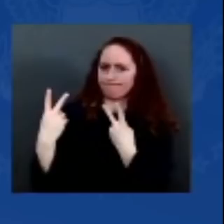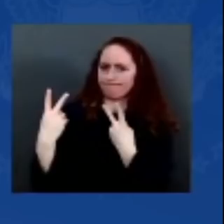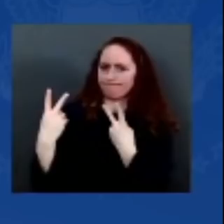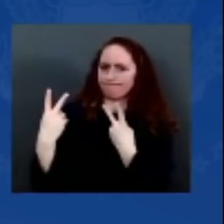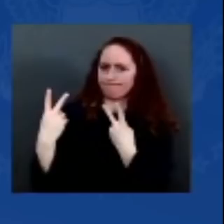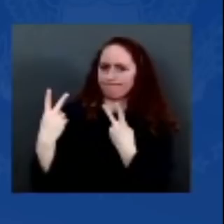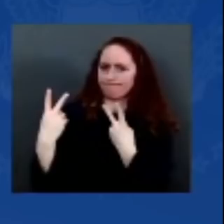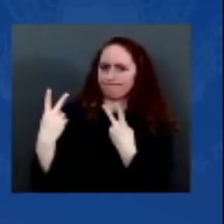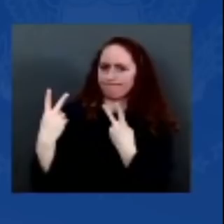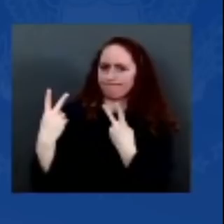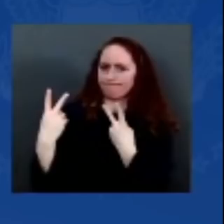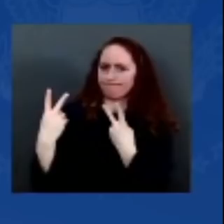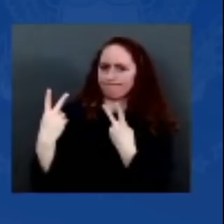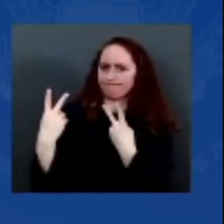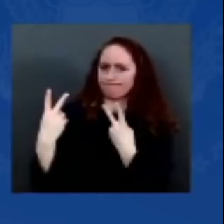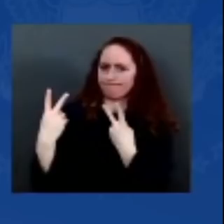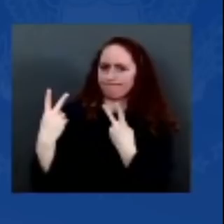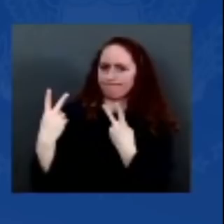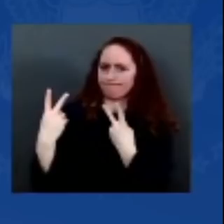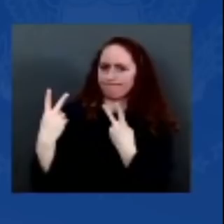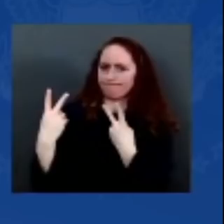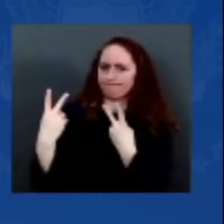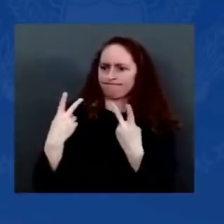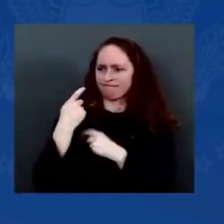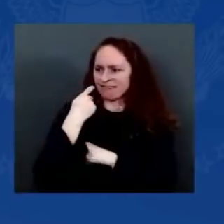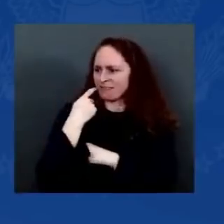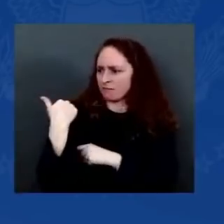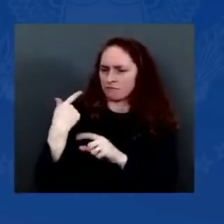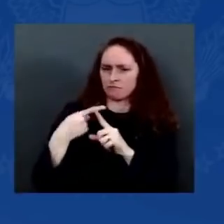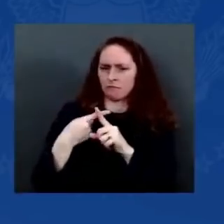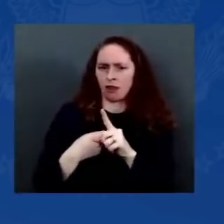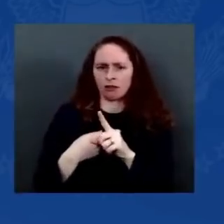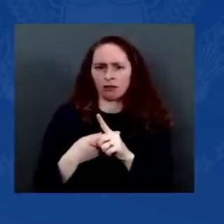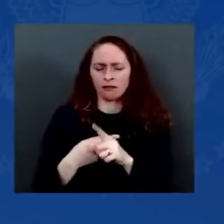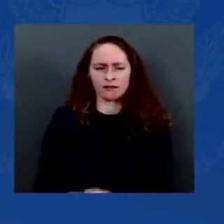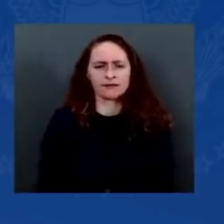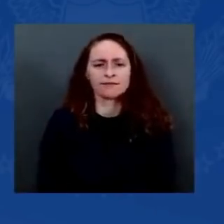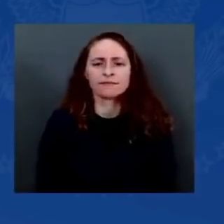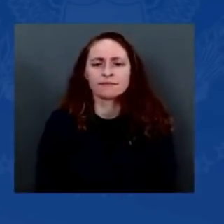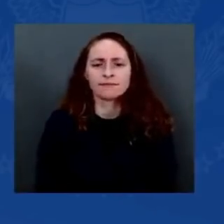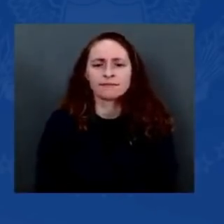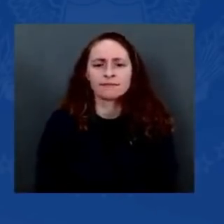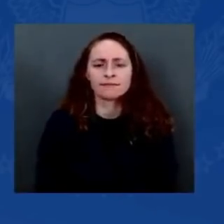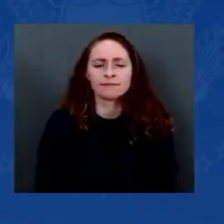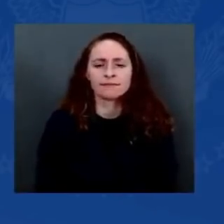feel worse now than before. What's the next question? And so,